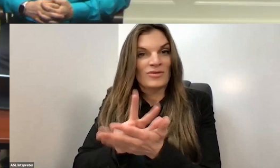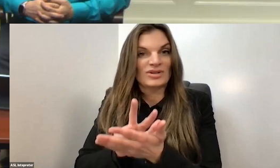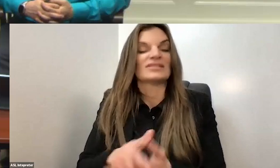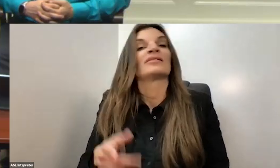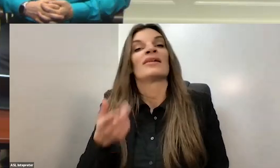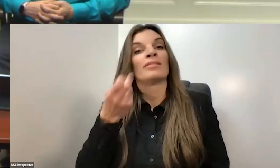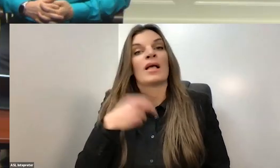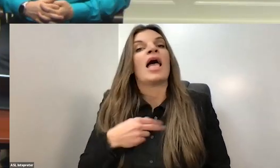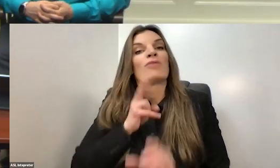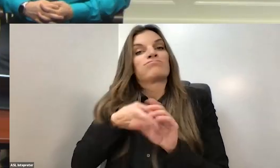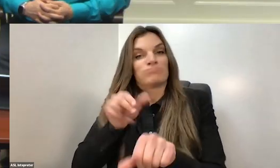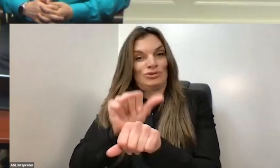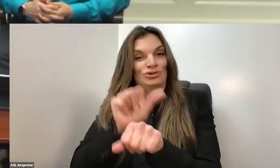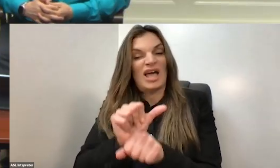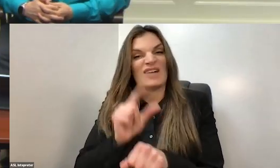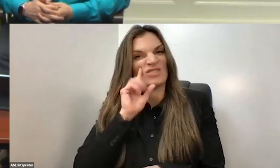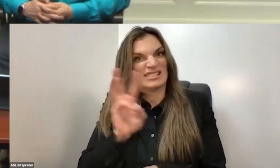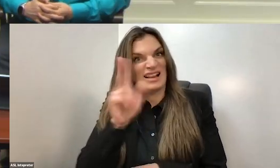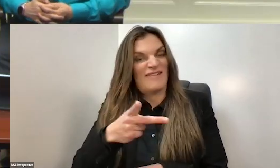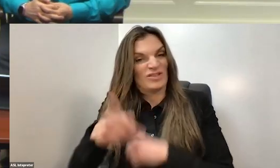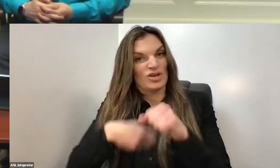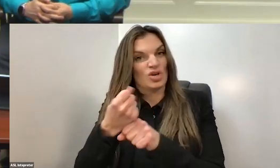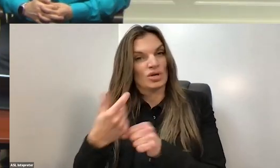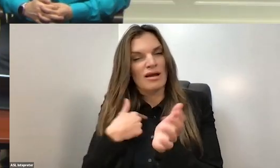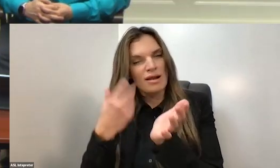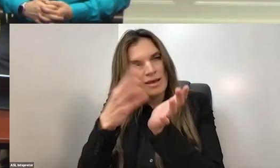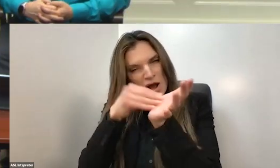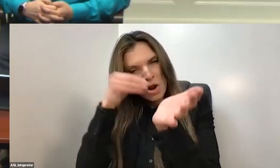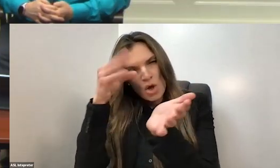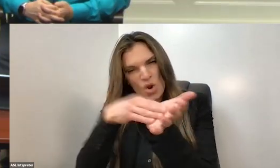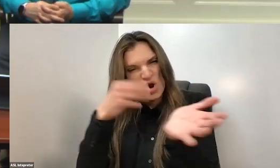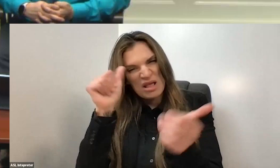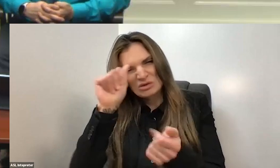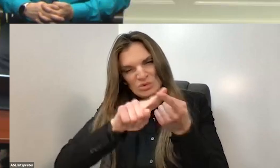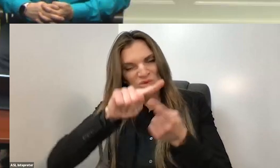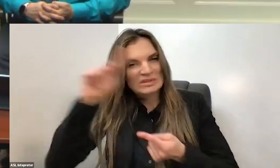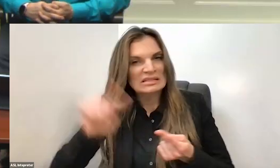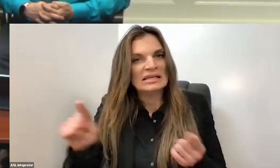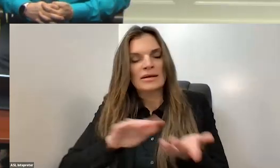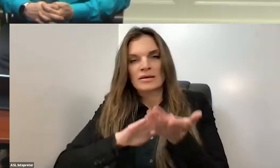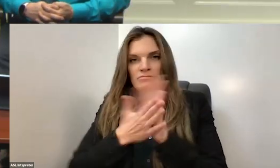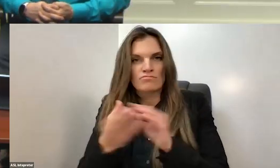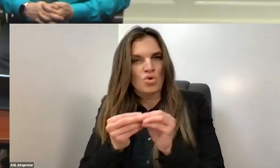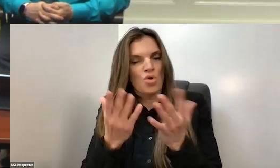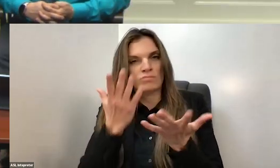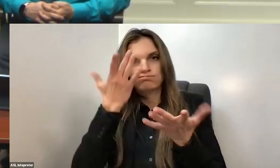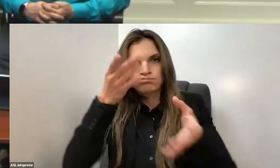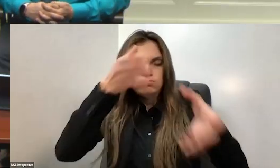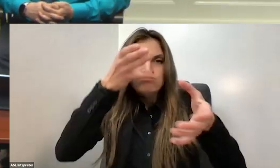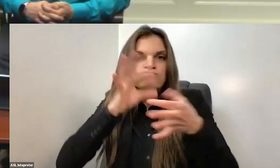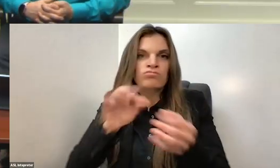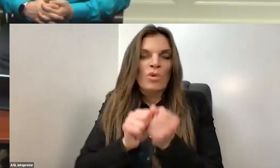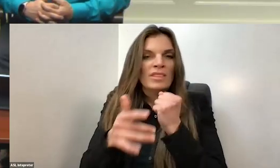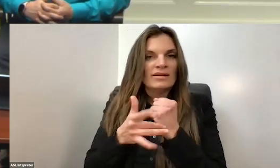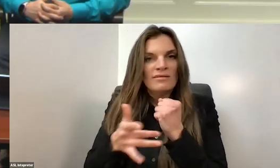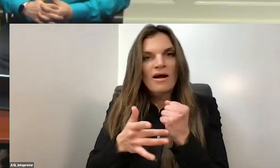6.5 year job where I basically learned everything. I became much more technically savvy. I became